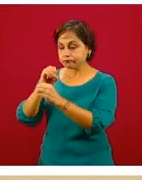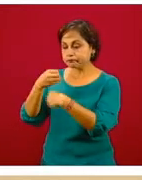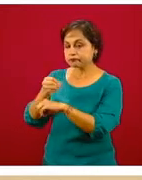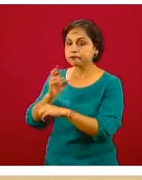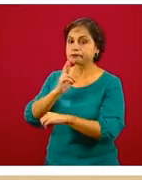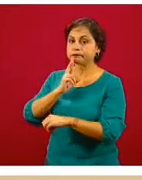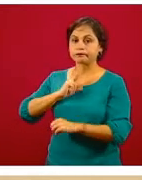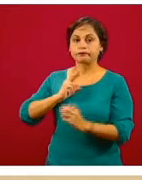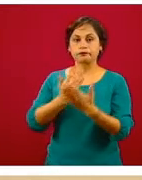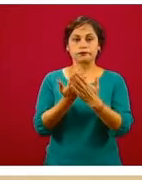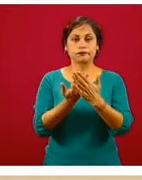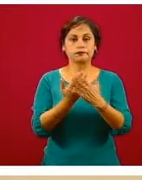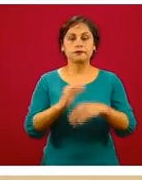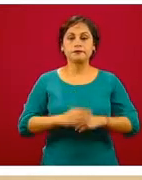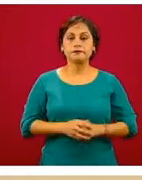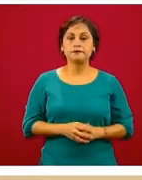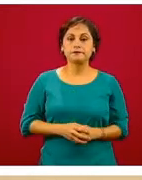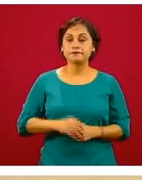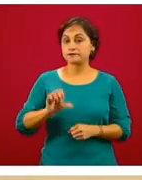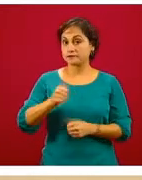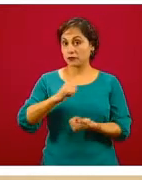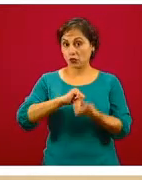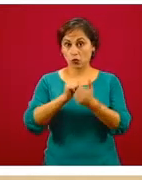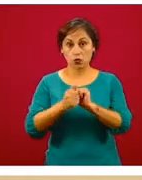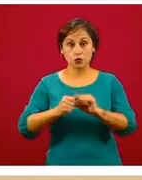they're still awaiting results.